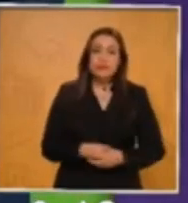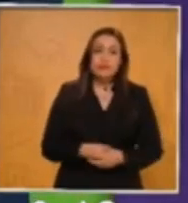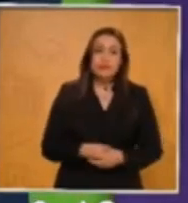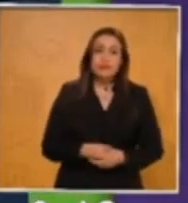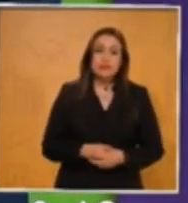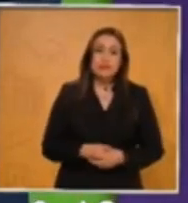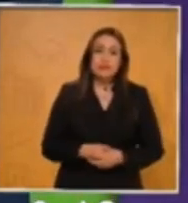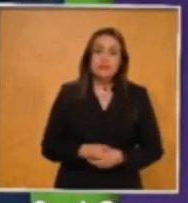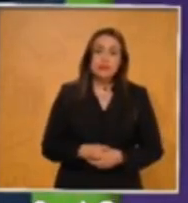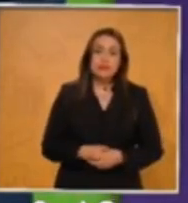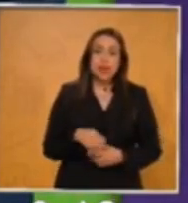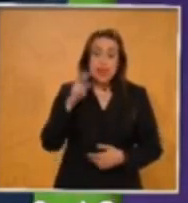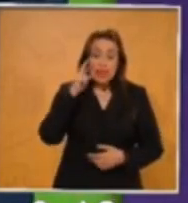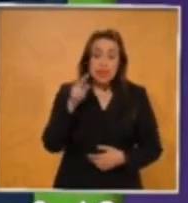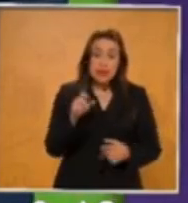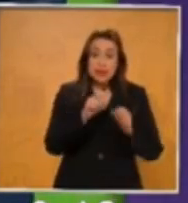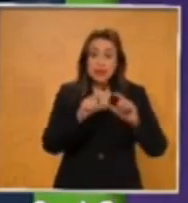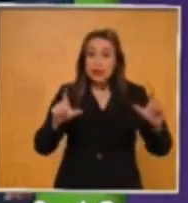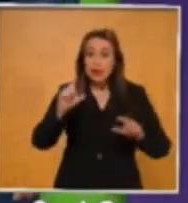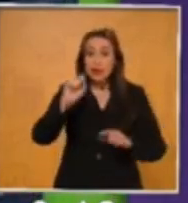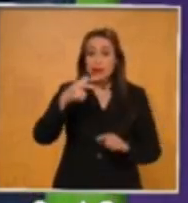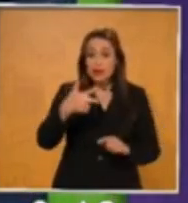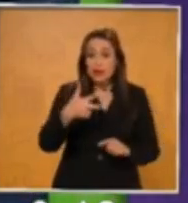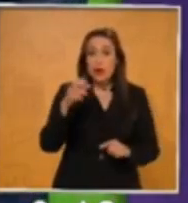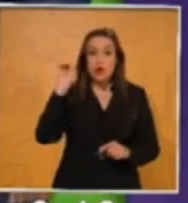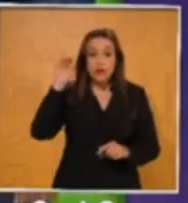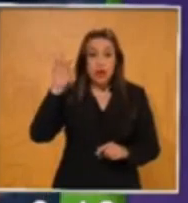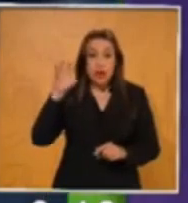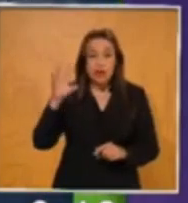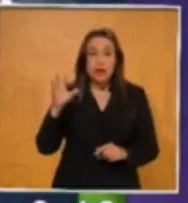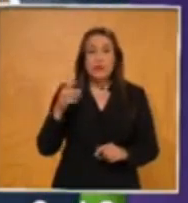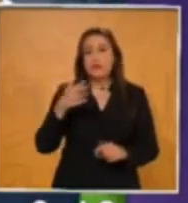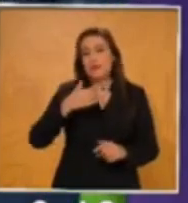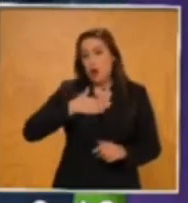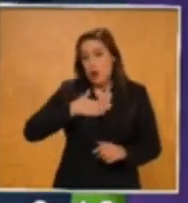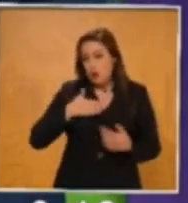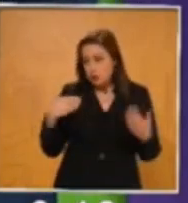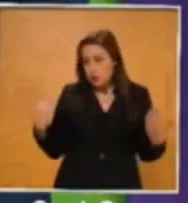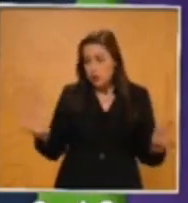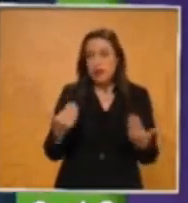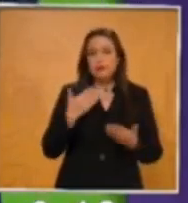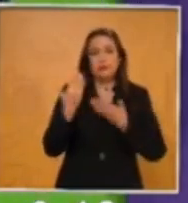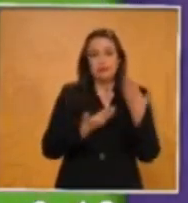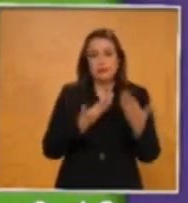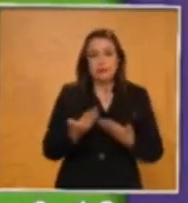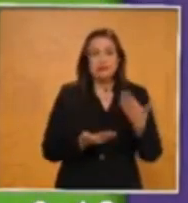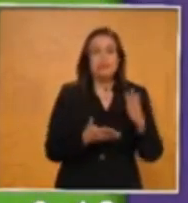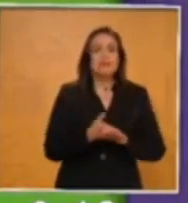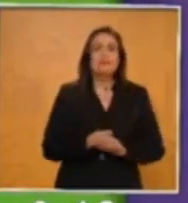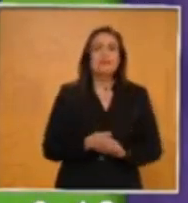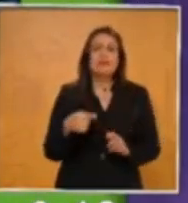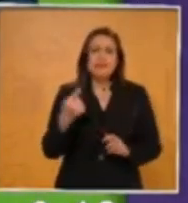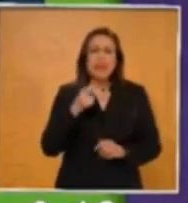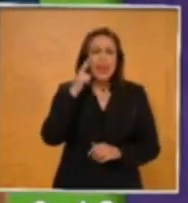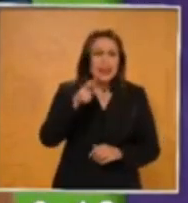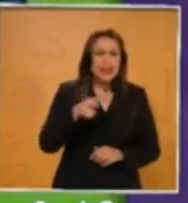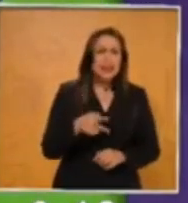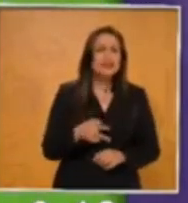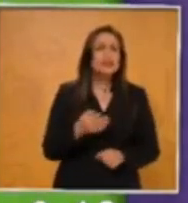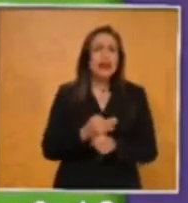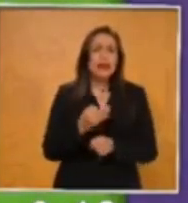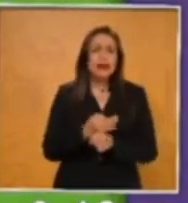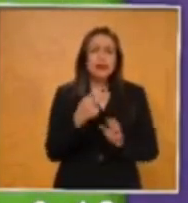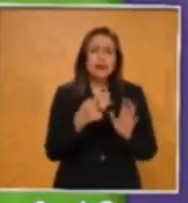watch the Canal 28 online. We studied. What can you see in this moment? Well, we have